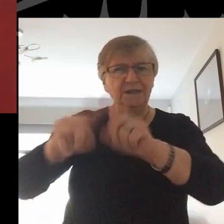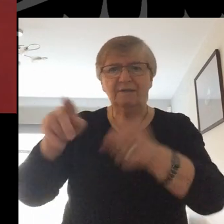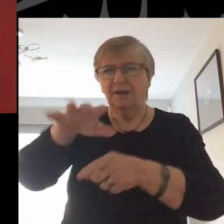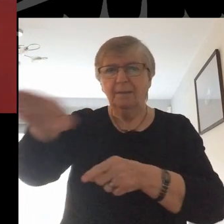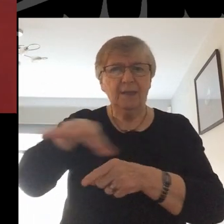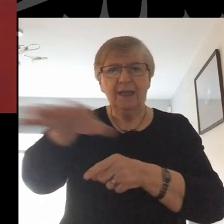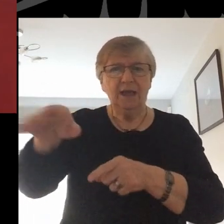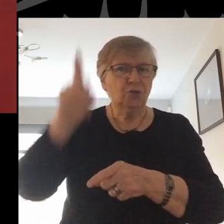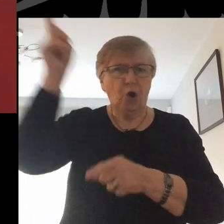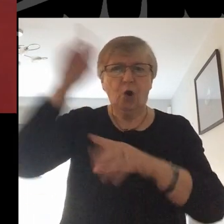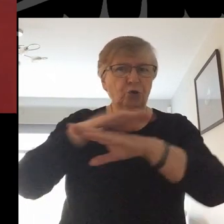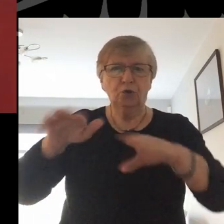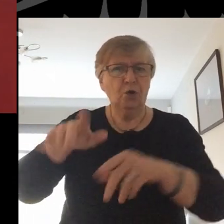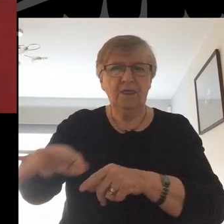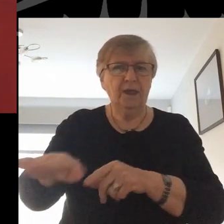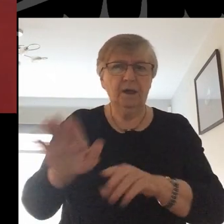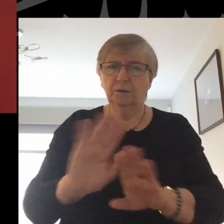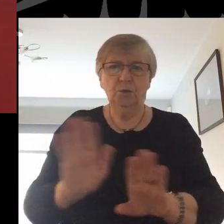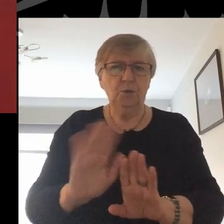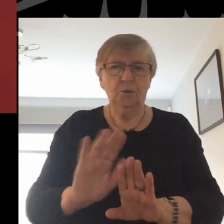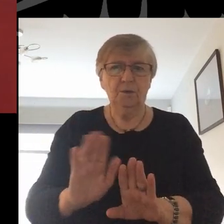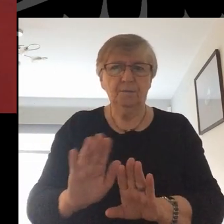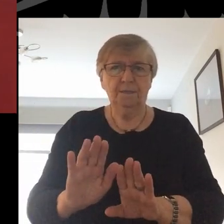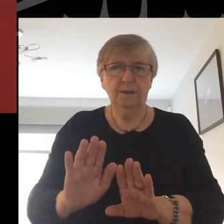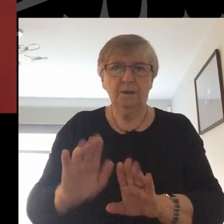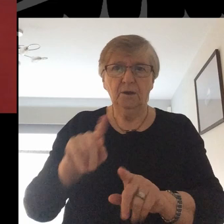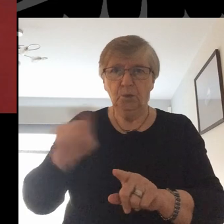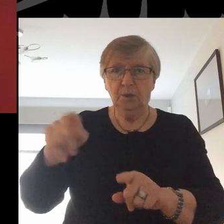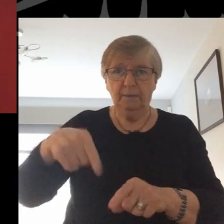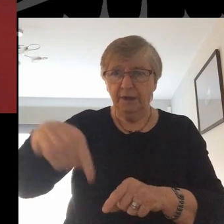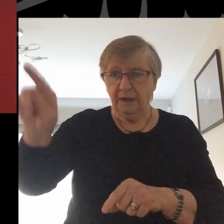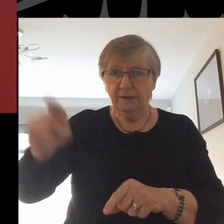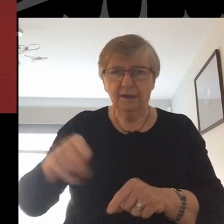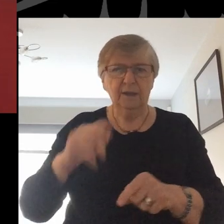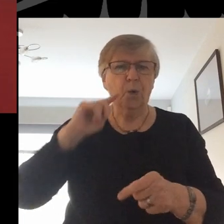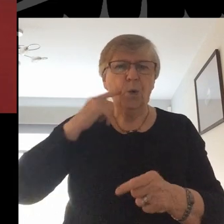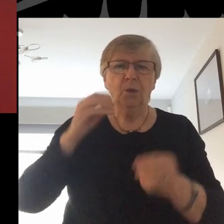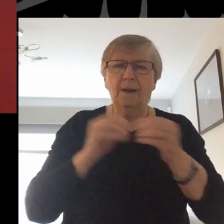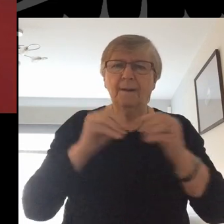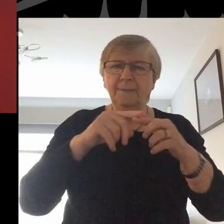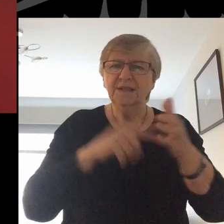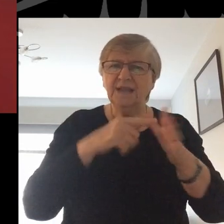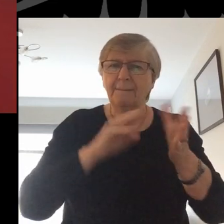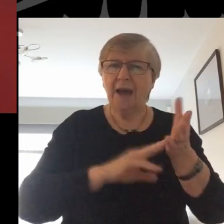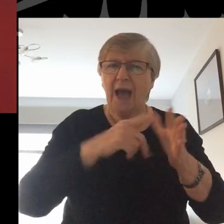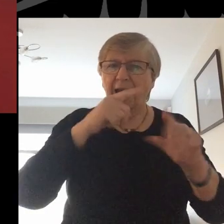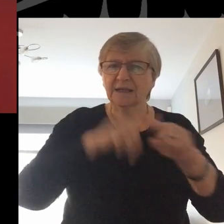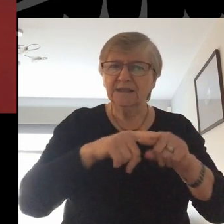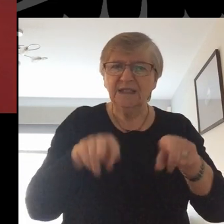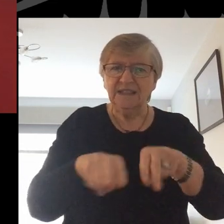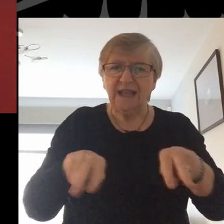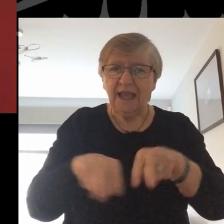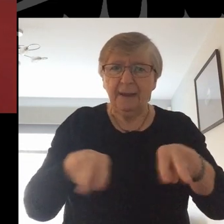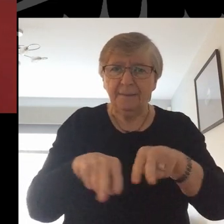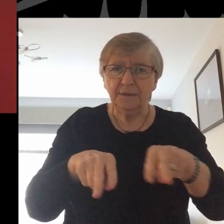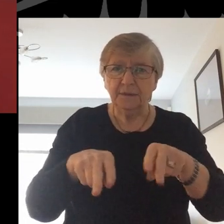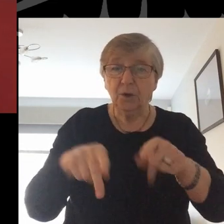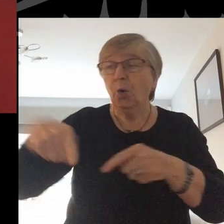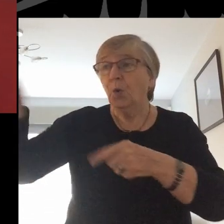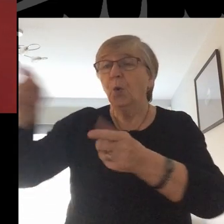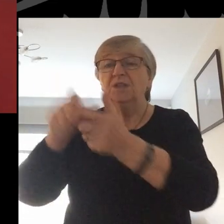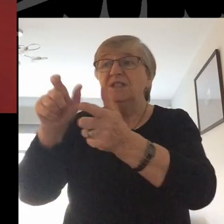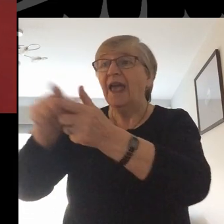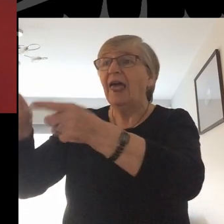use. It's not like we're being given the old Betamax videotapes to go and sell around the